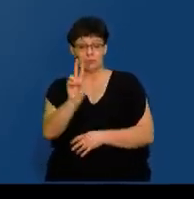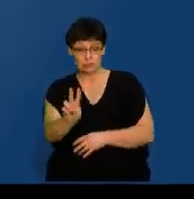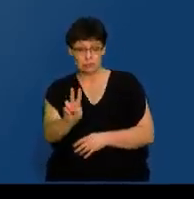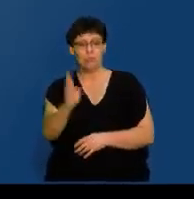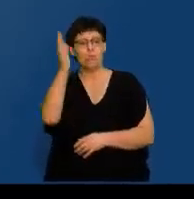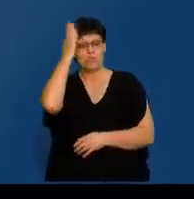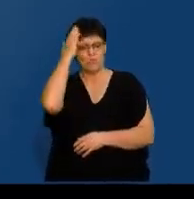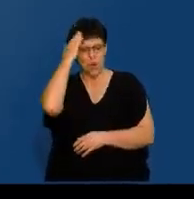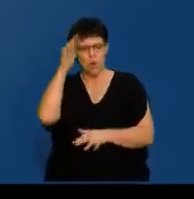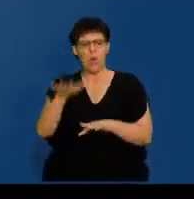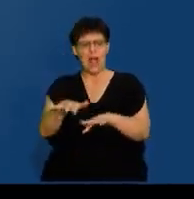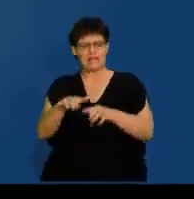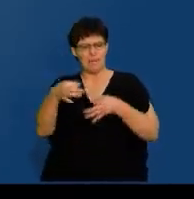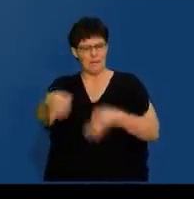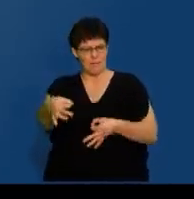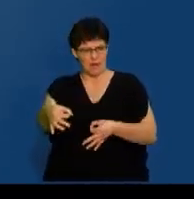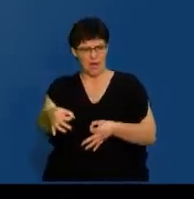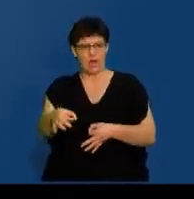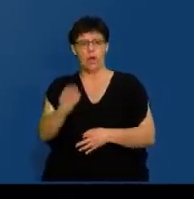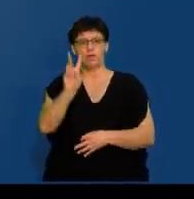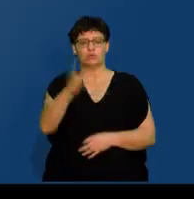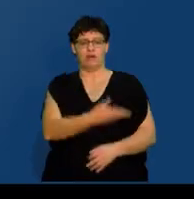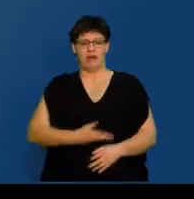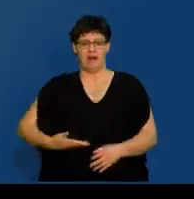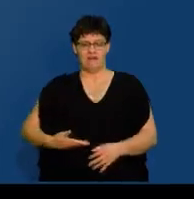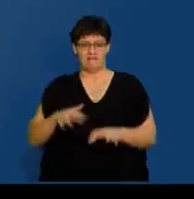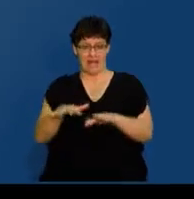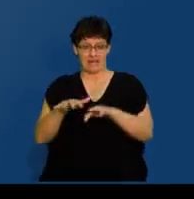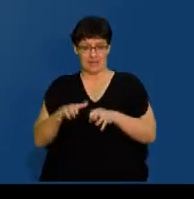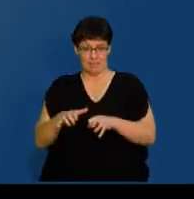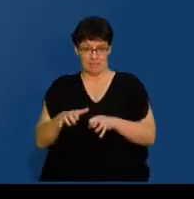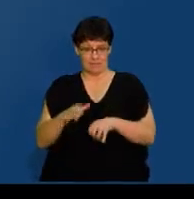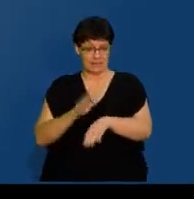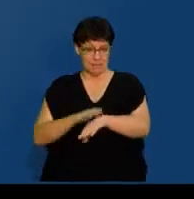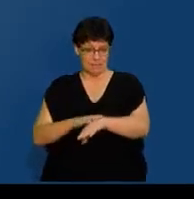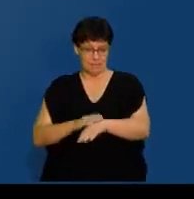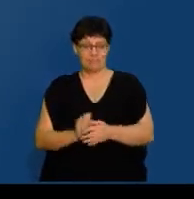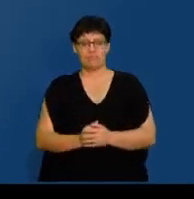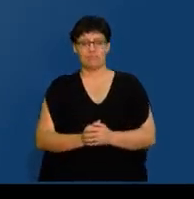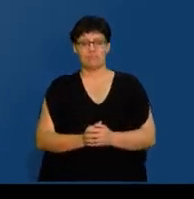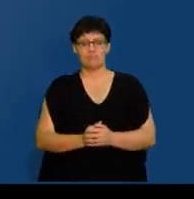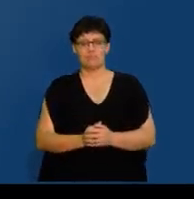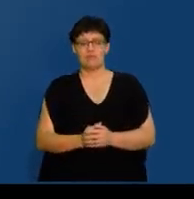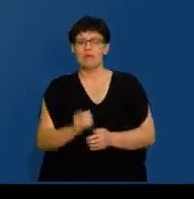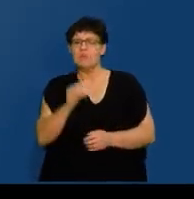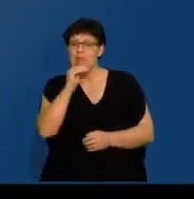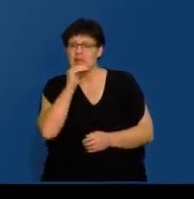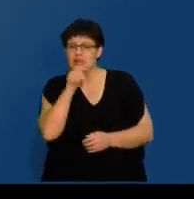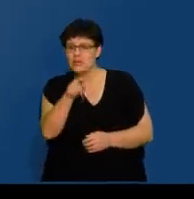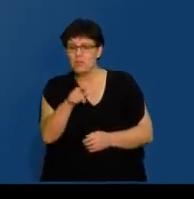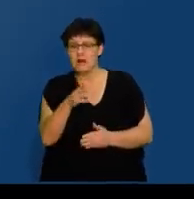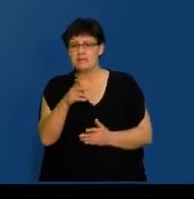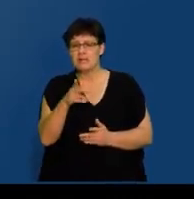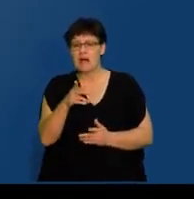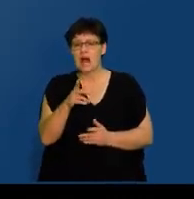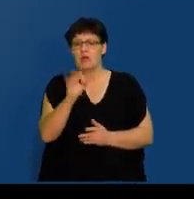examination consists of a 2.5-hour exam, and this exam basically needs to be completed in